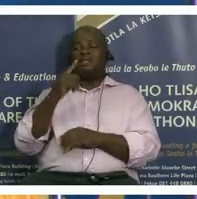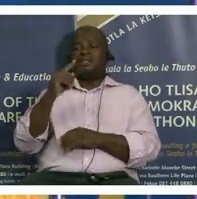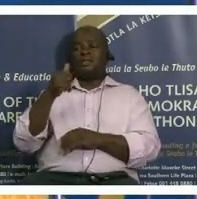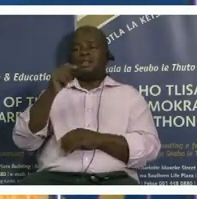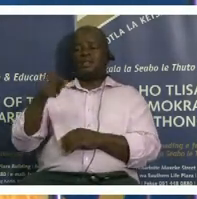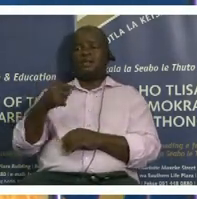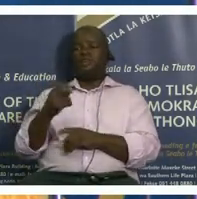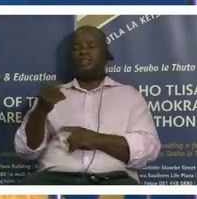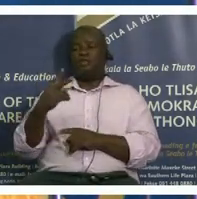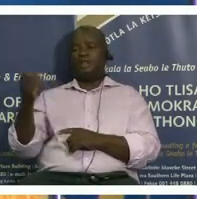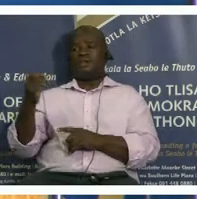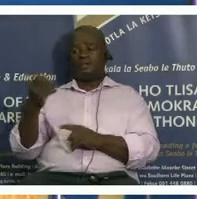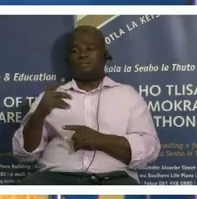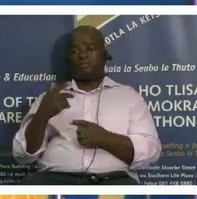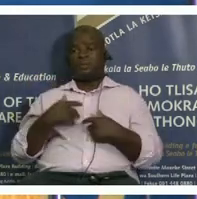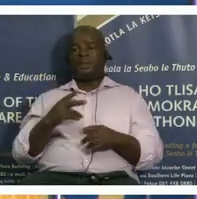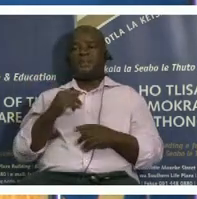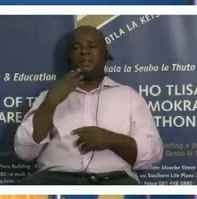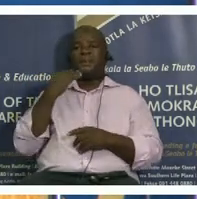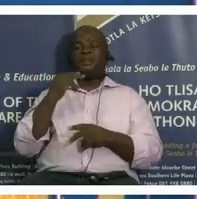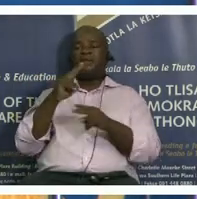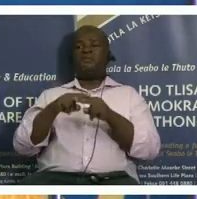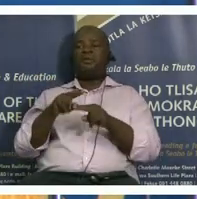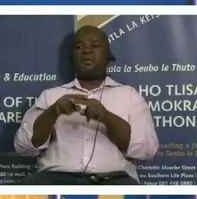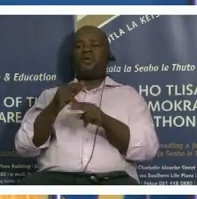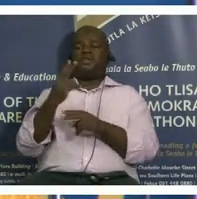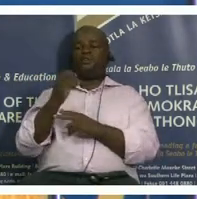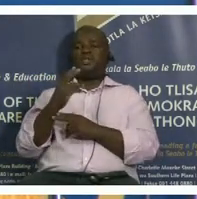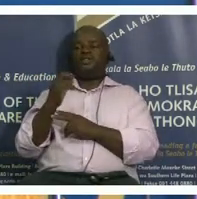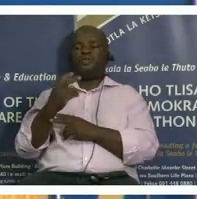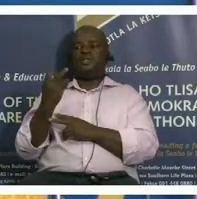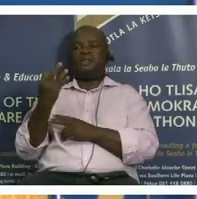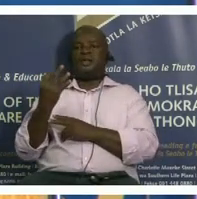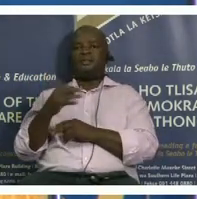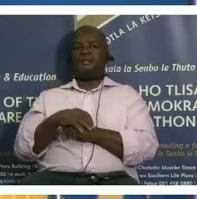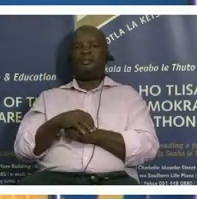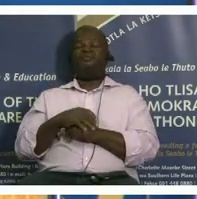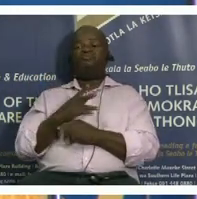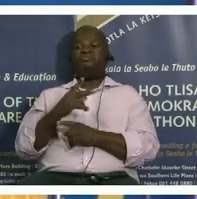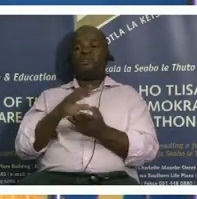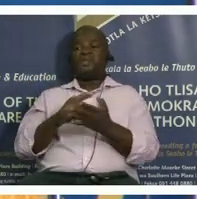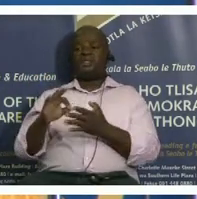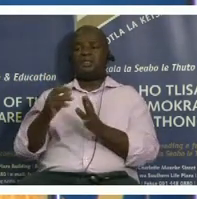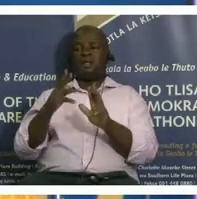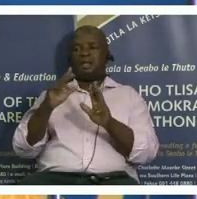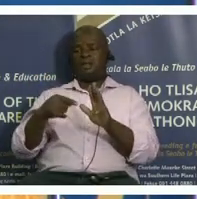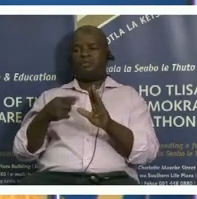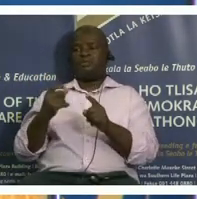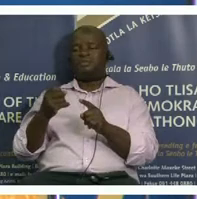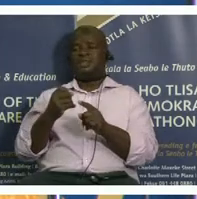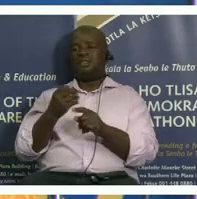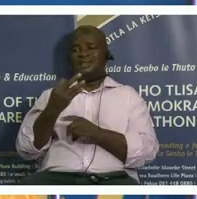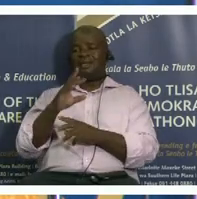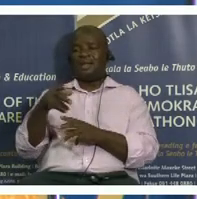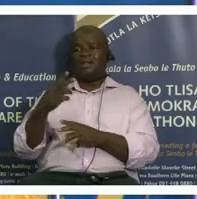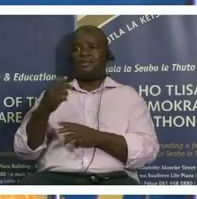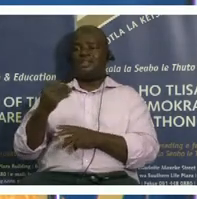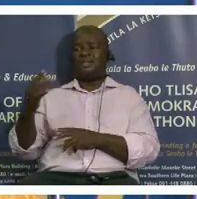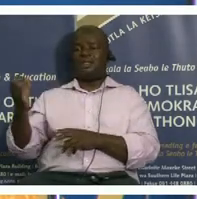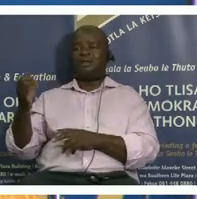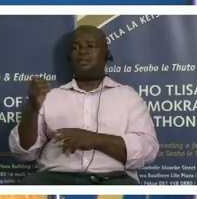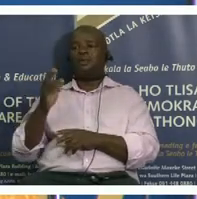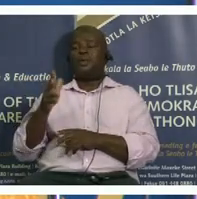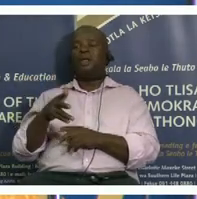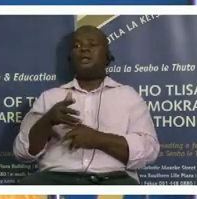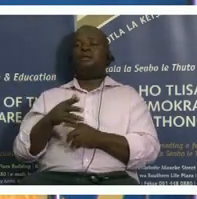6,200 had already started in February 2023, and the remaining 9,300 will commence